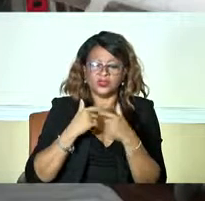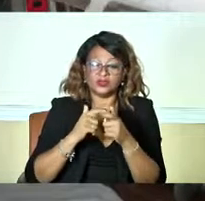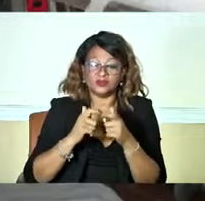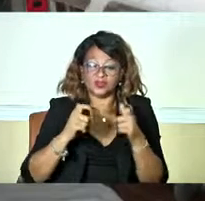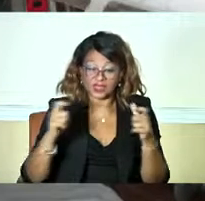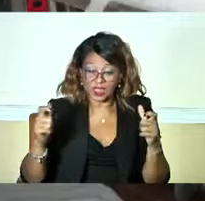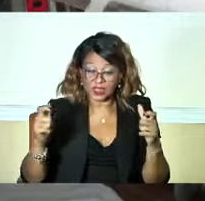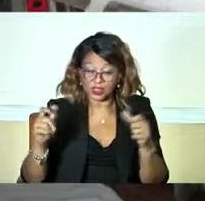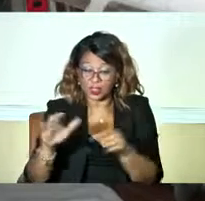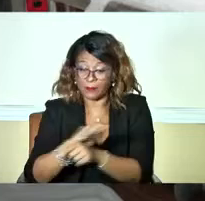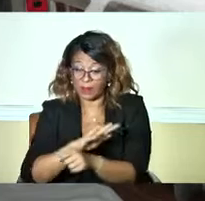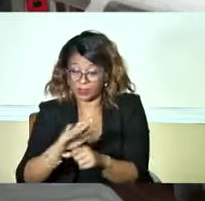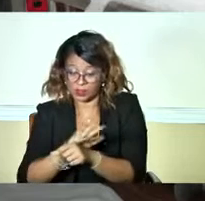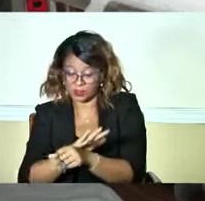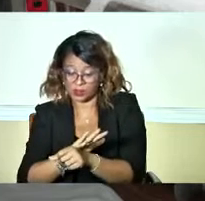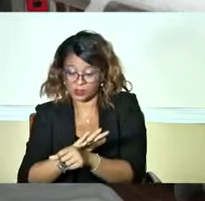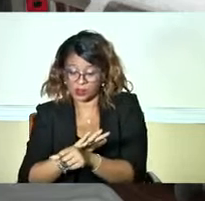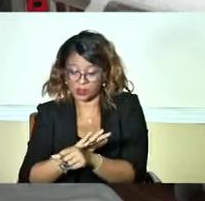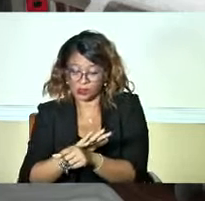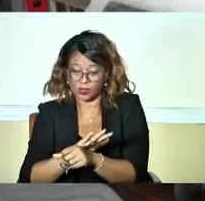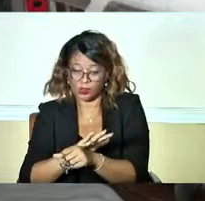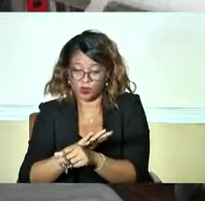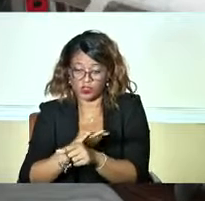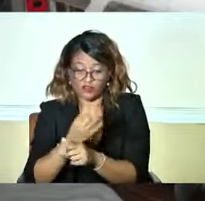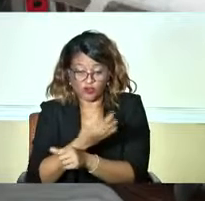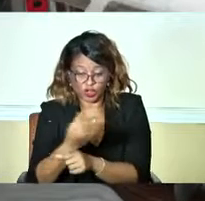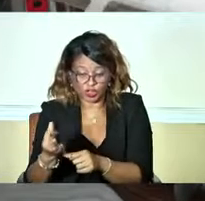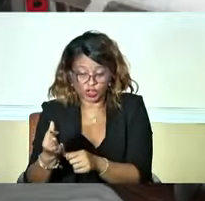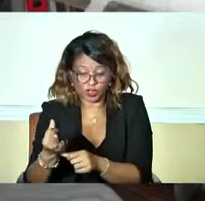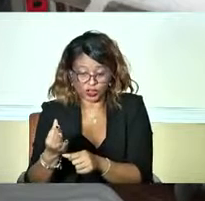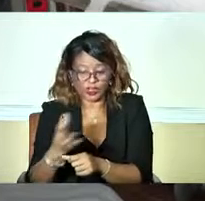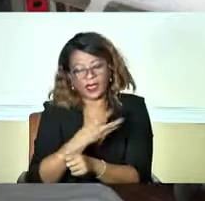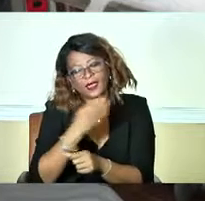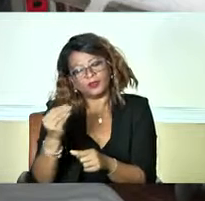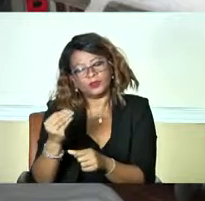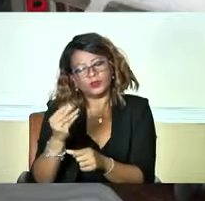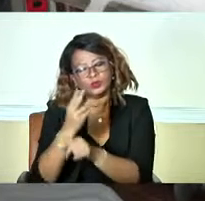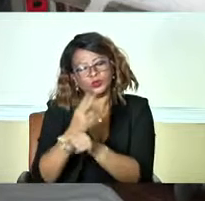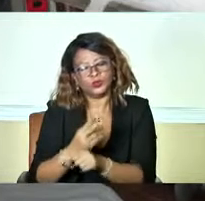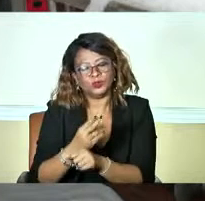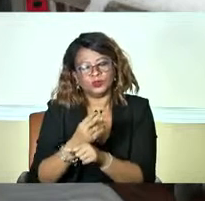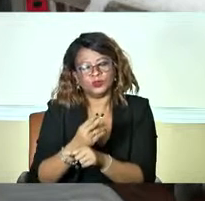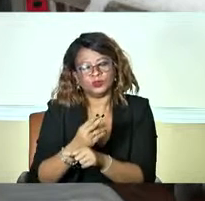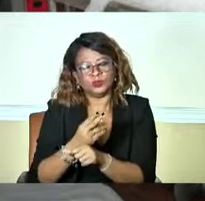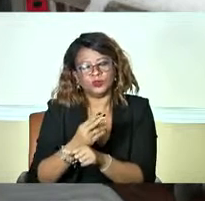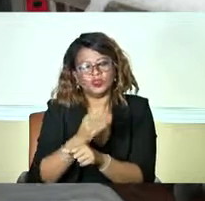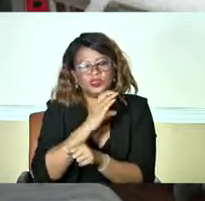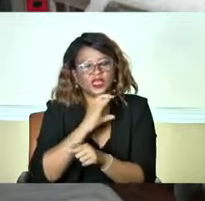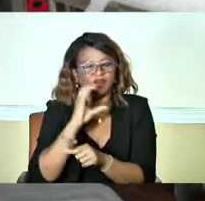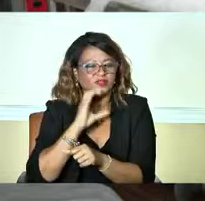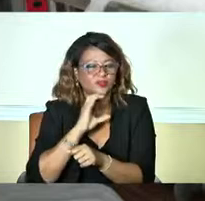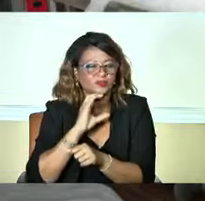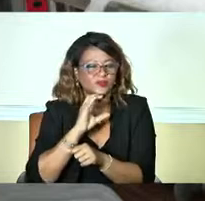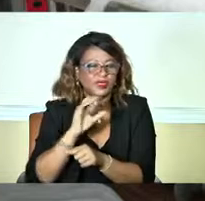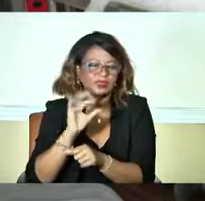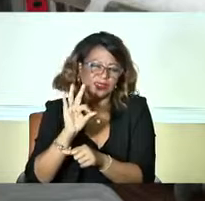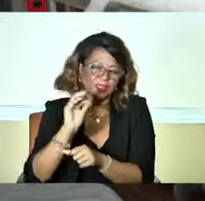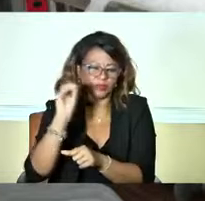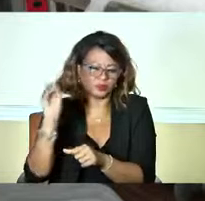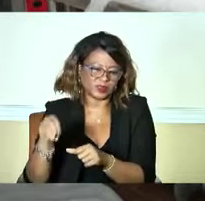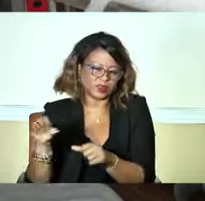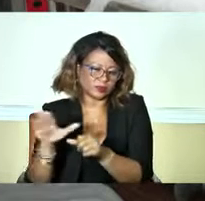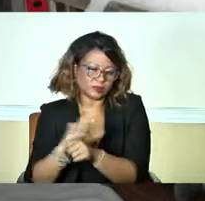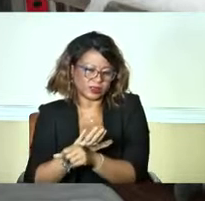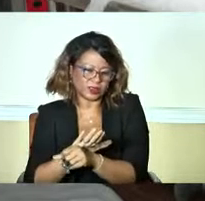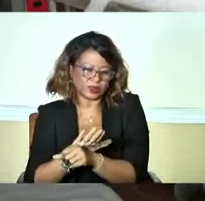substantially completed with furniture and is being utilized while the cafeteria is about 90%